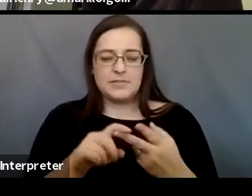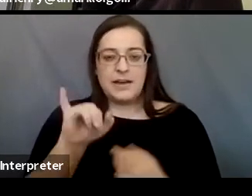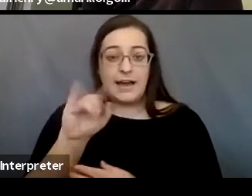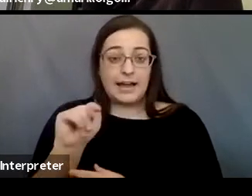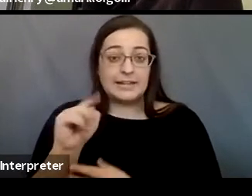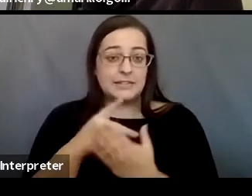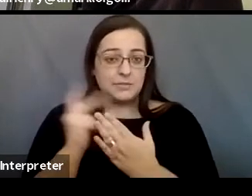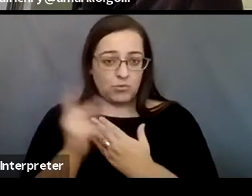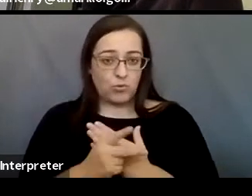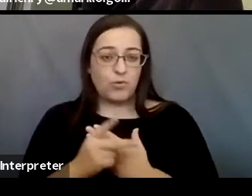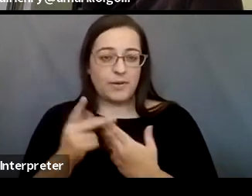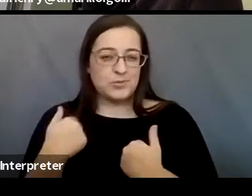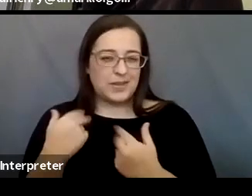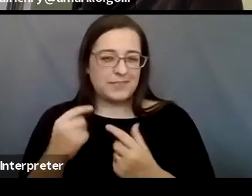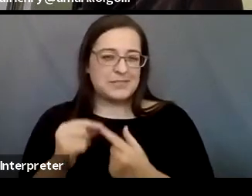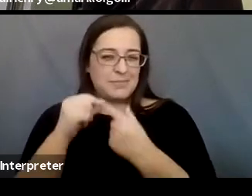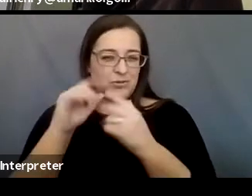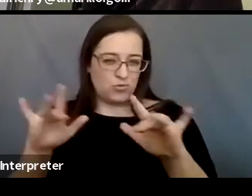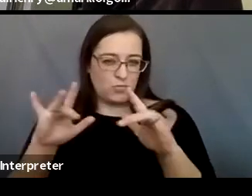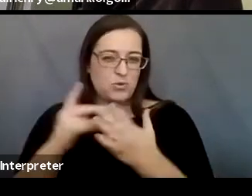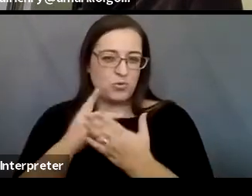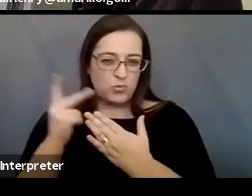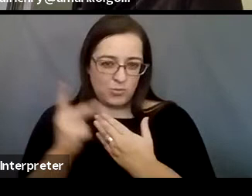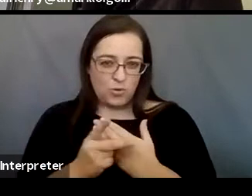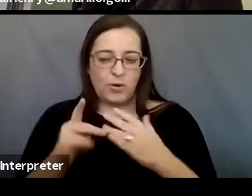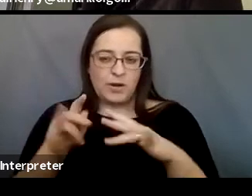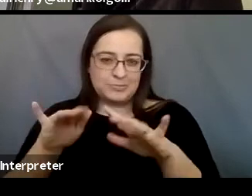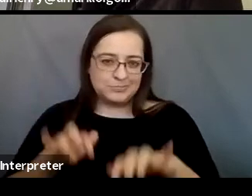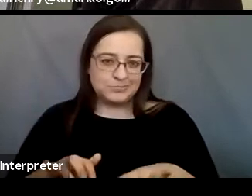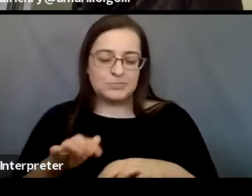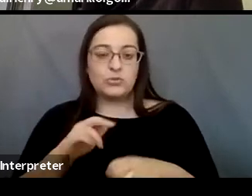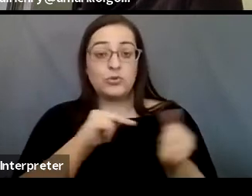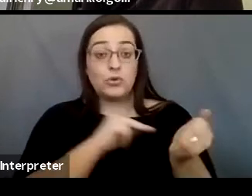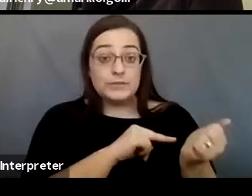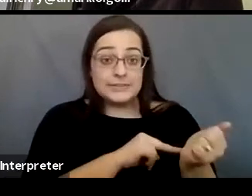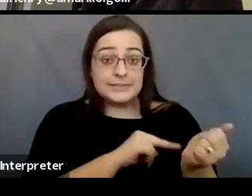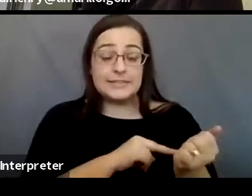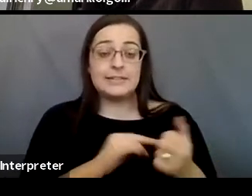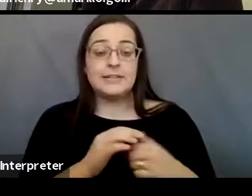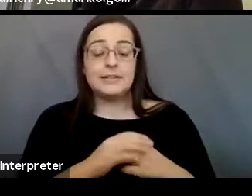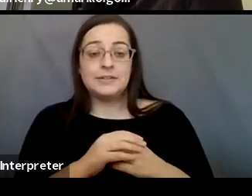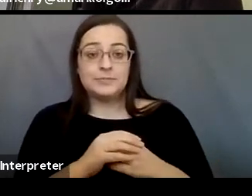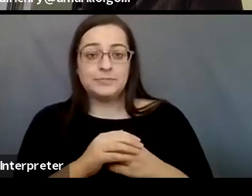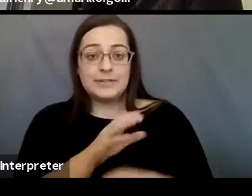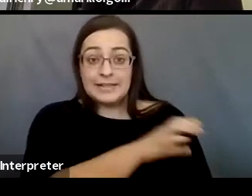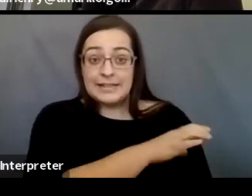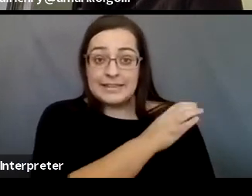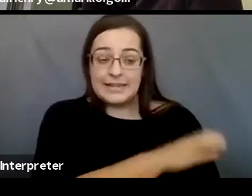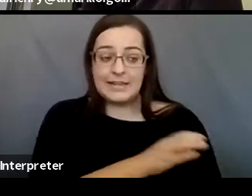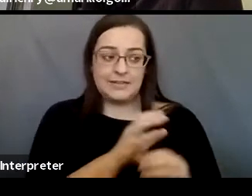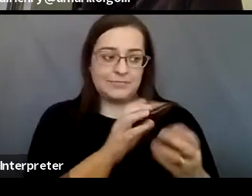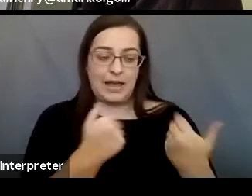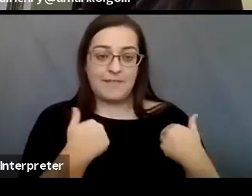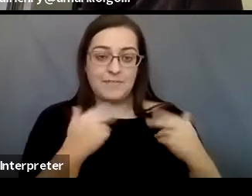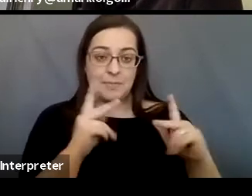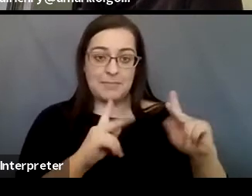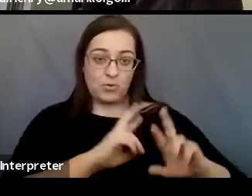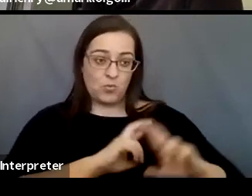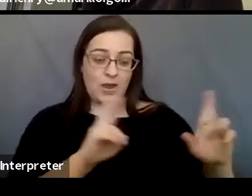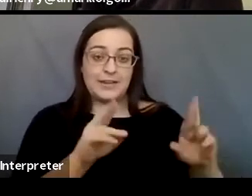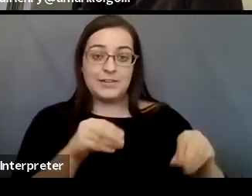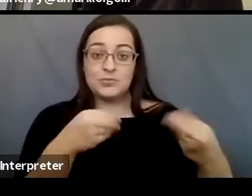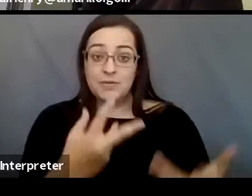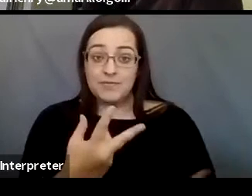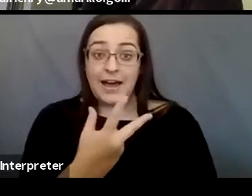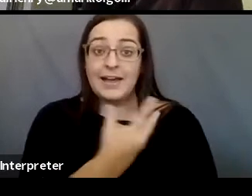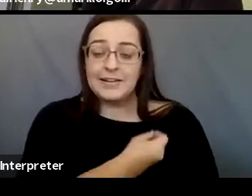that we're utilizing, getting our nursing and clerical staff, the clinical people that can administer the vaccine with the